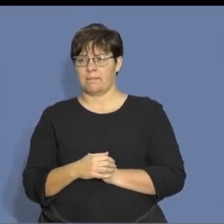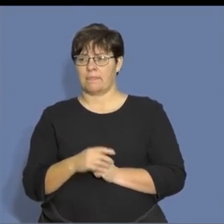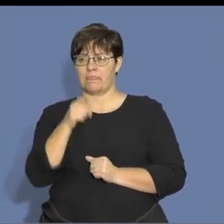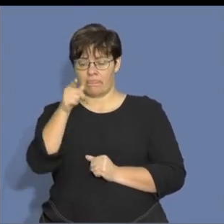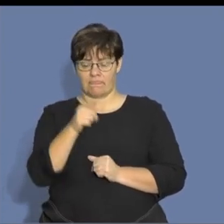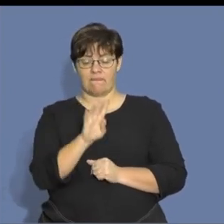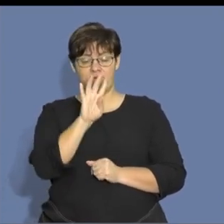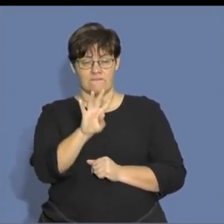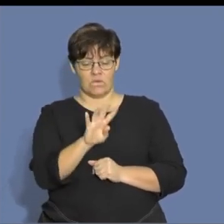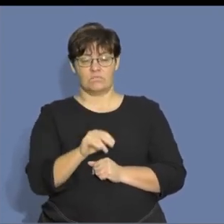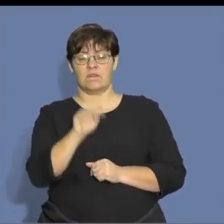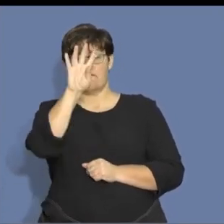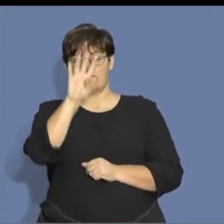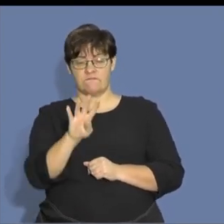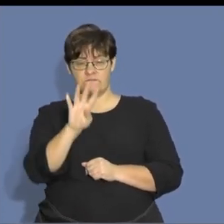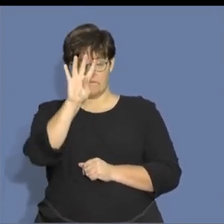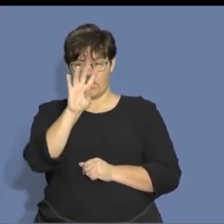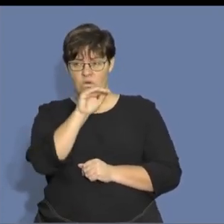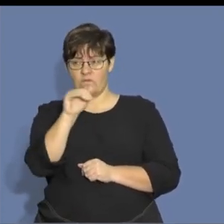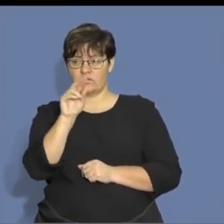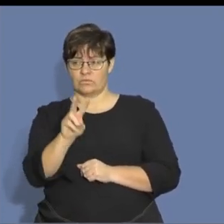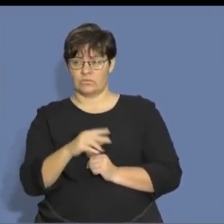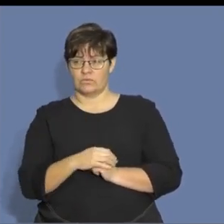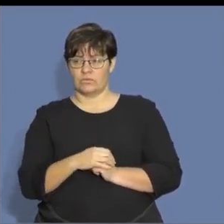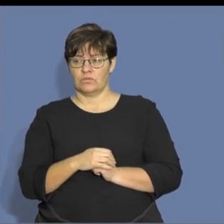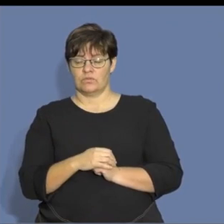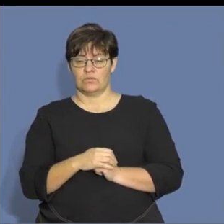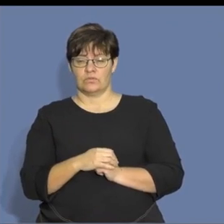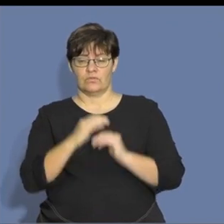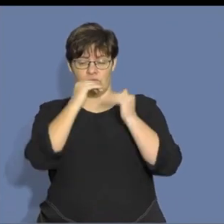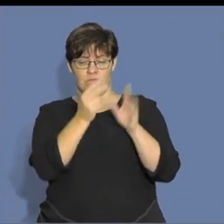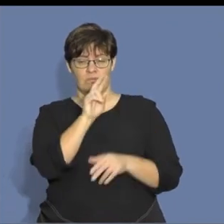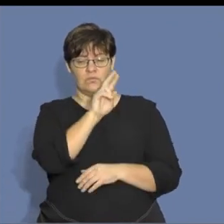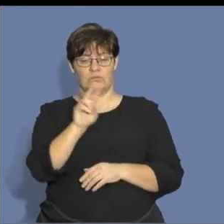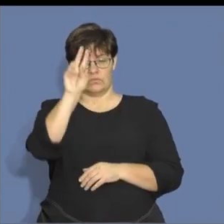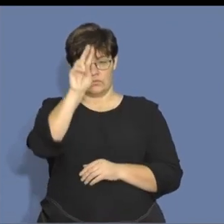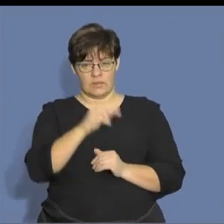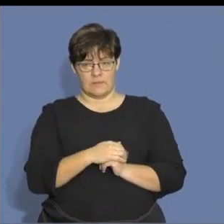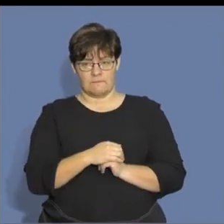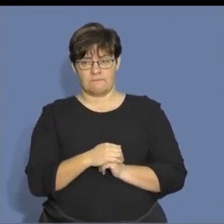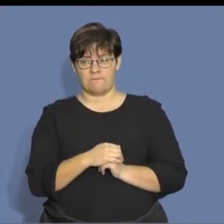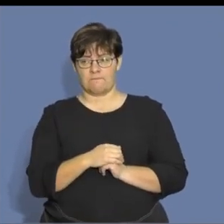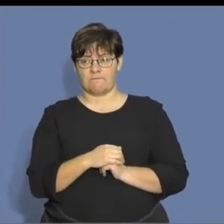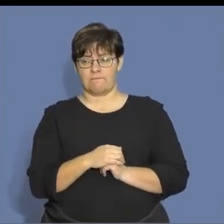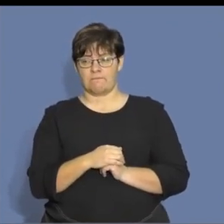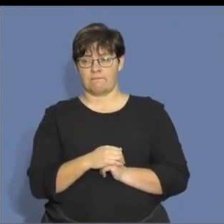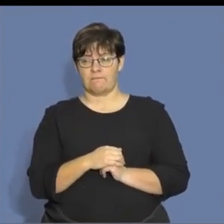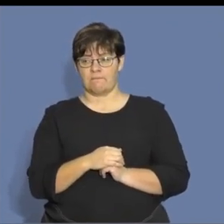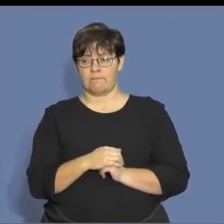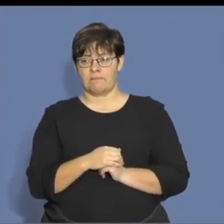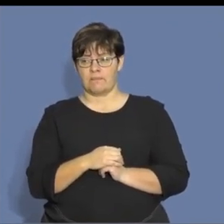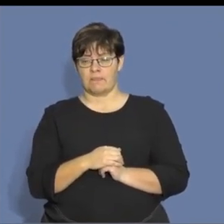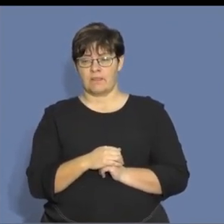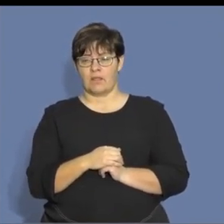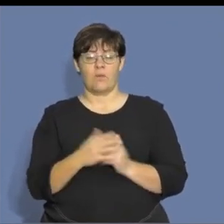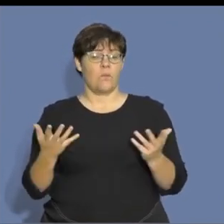4. For the y, what do? I divide that by 2. I square it, and I add it. Where